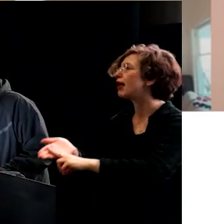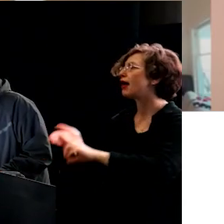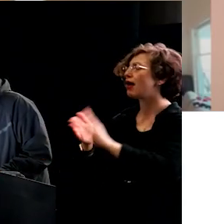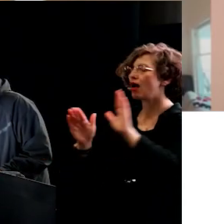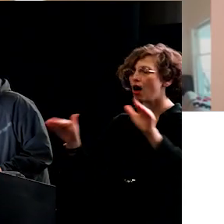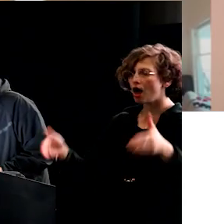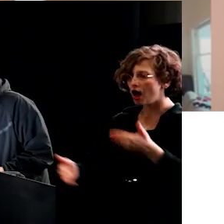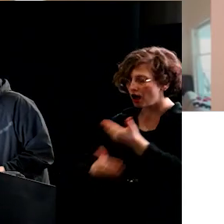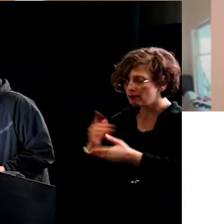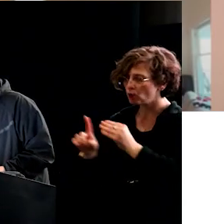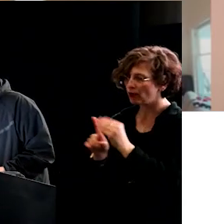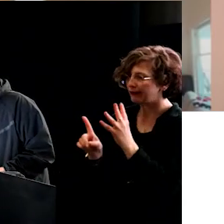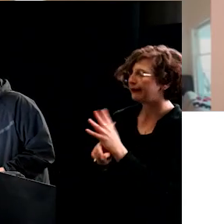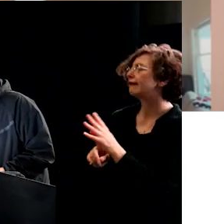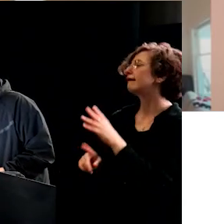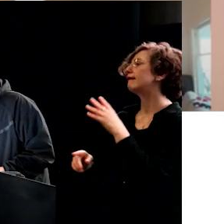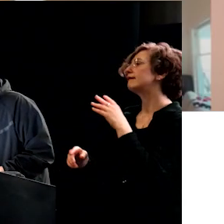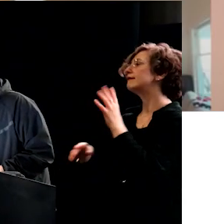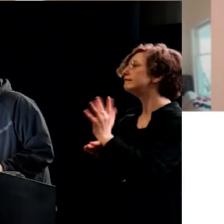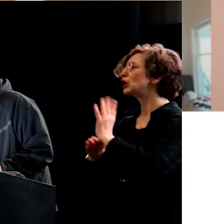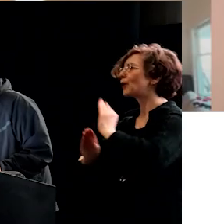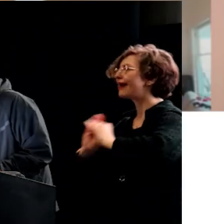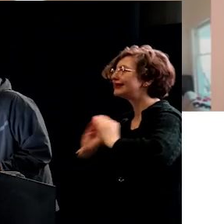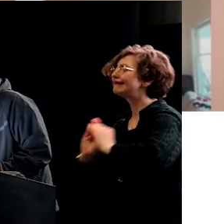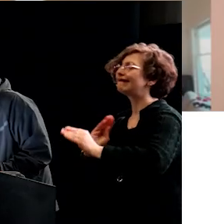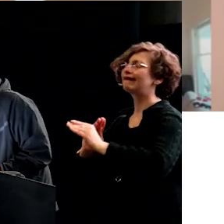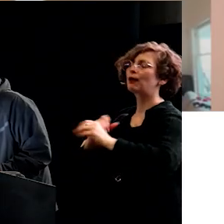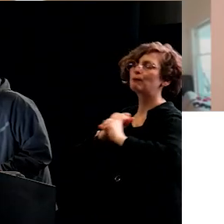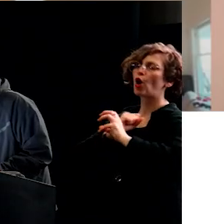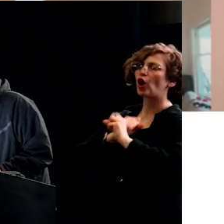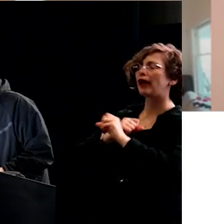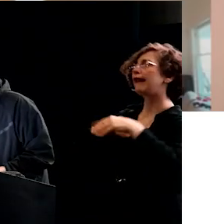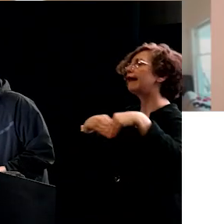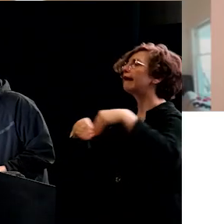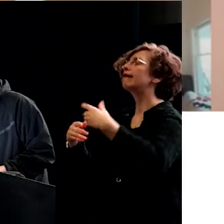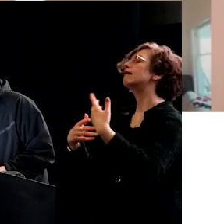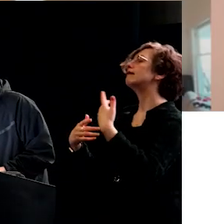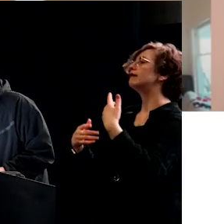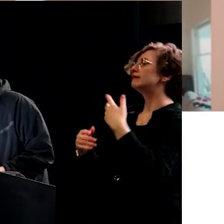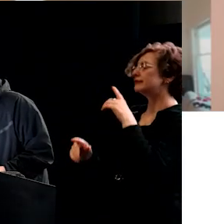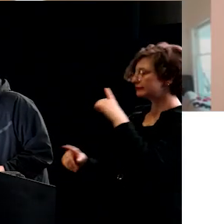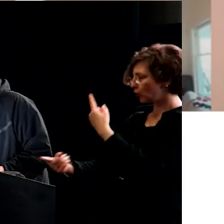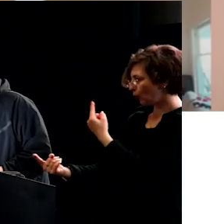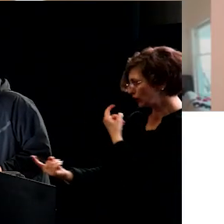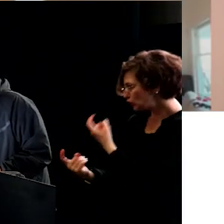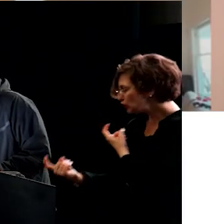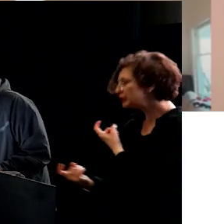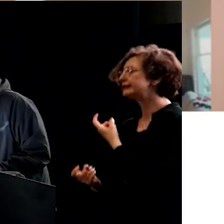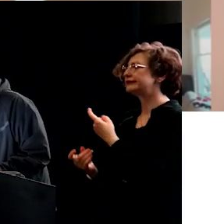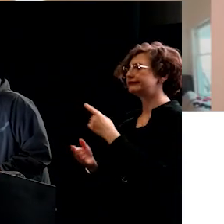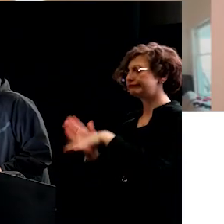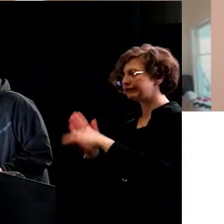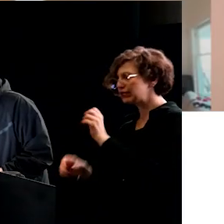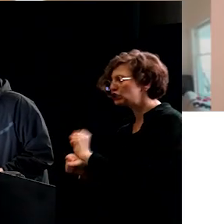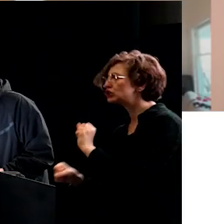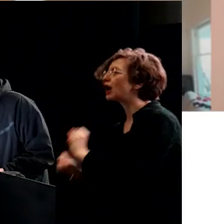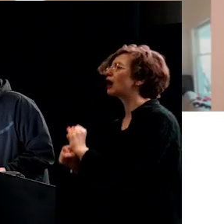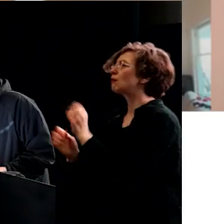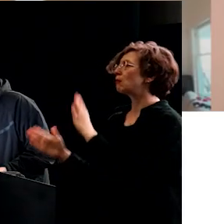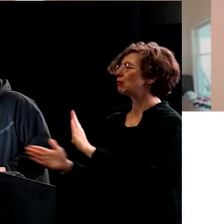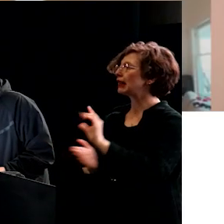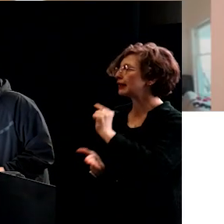editing, marketing, answering questions, helping students find jobs, planning, commencement, managing design and